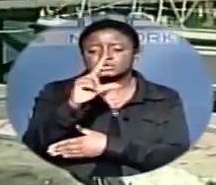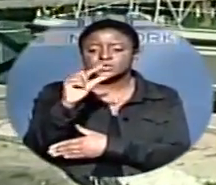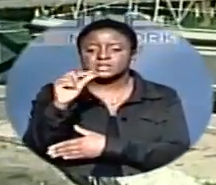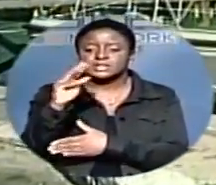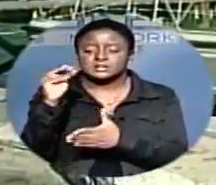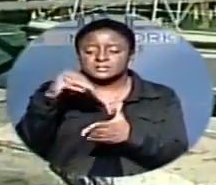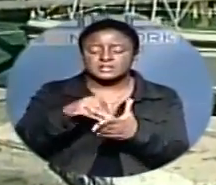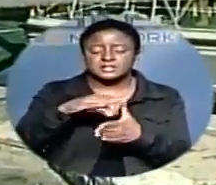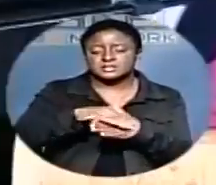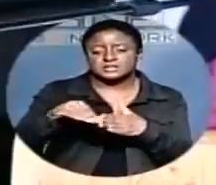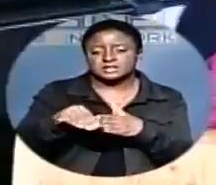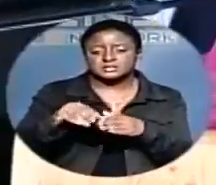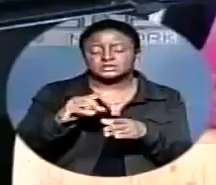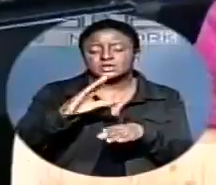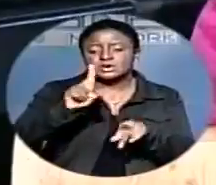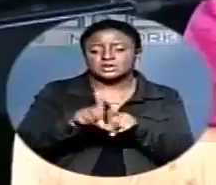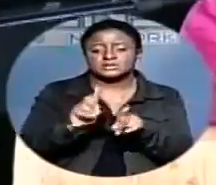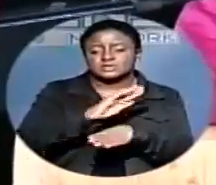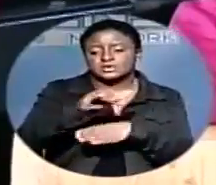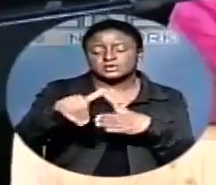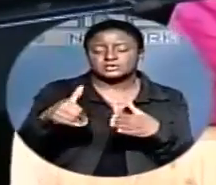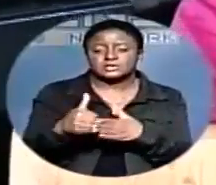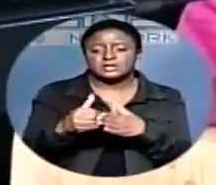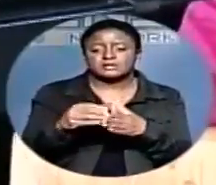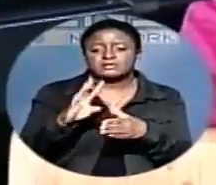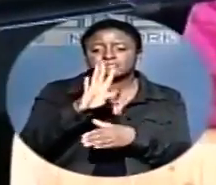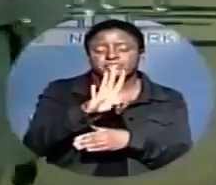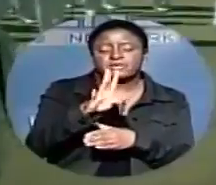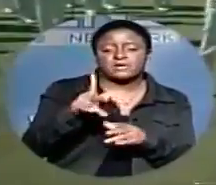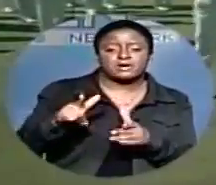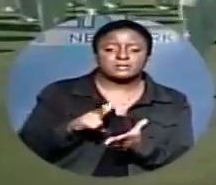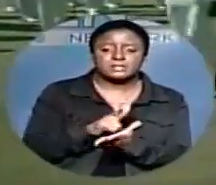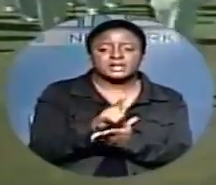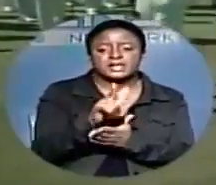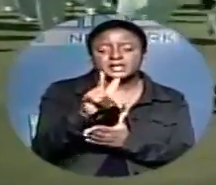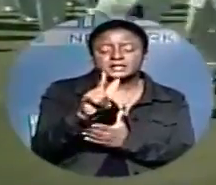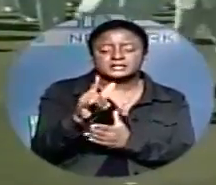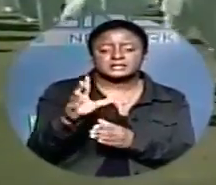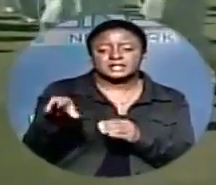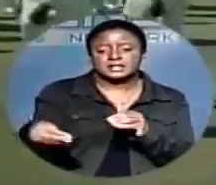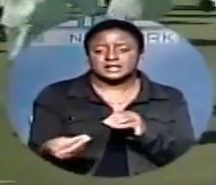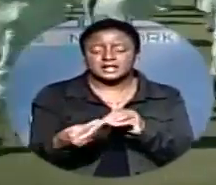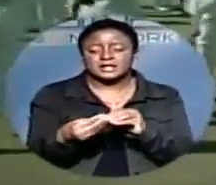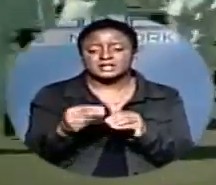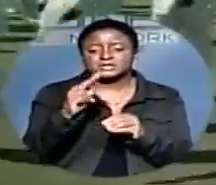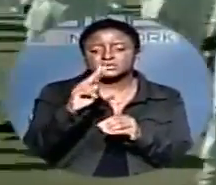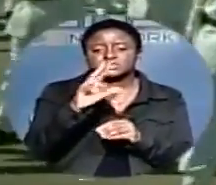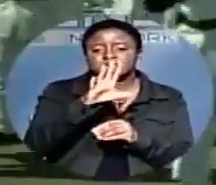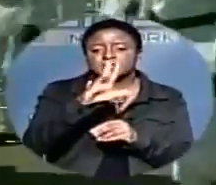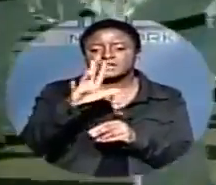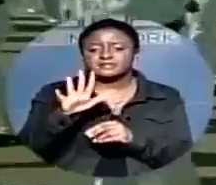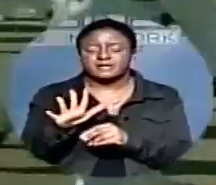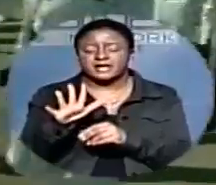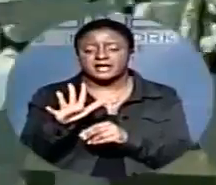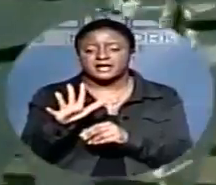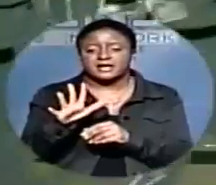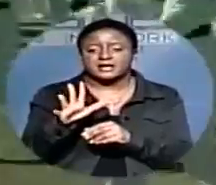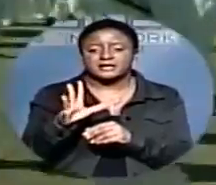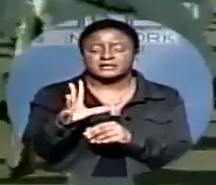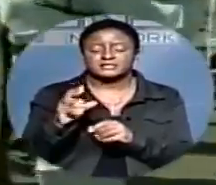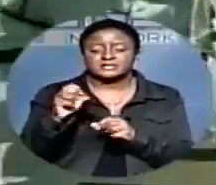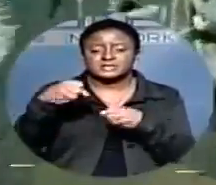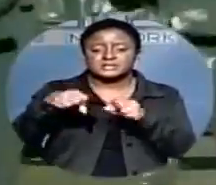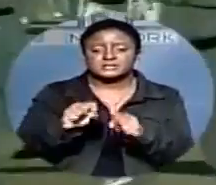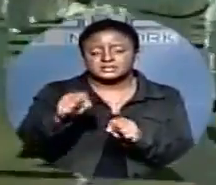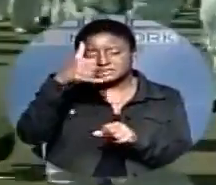for a total of 4 planes. The Prime Minister outlined plans to add 235 Marines during a next term, as well as the introduction of a new